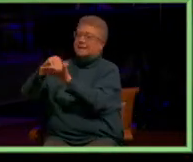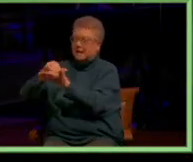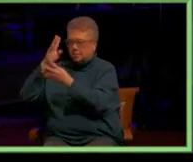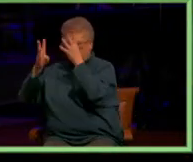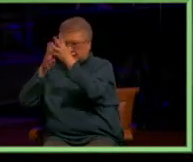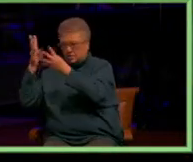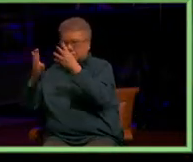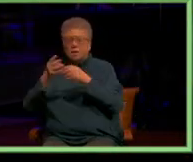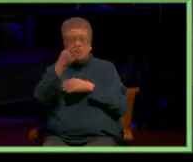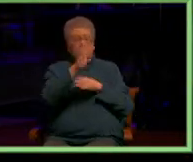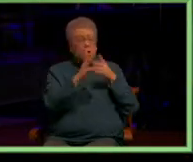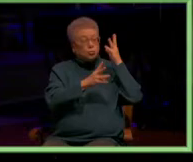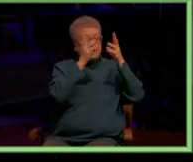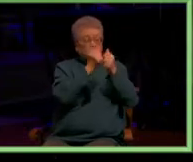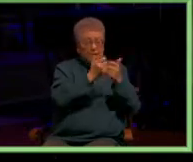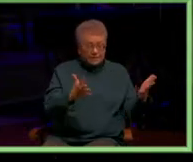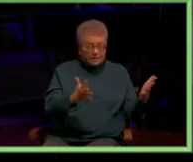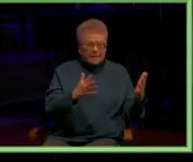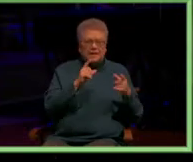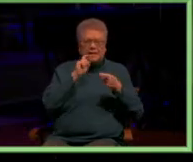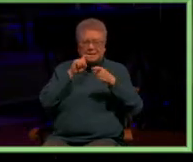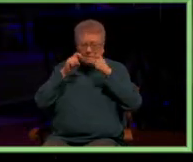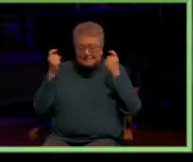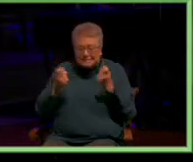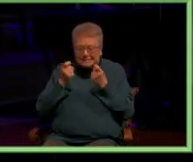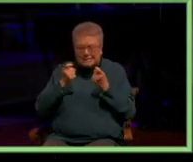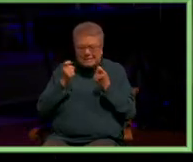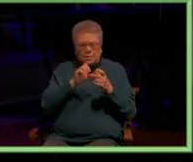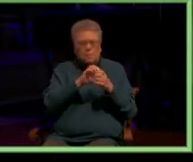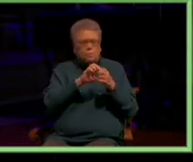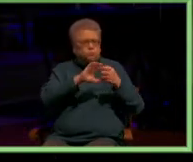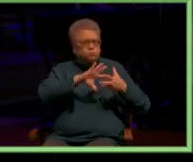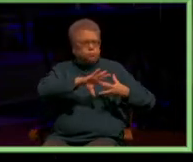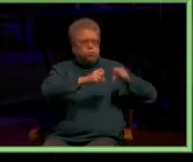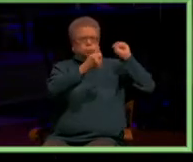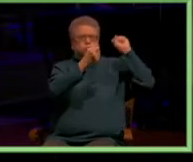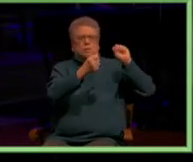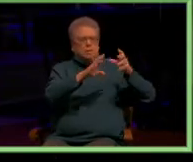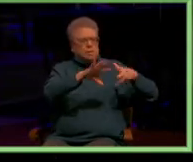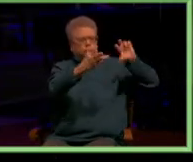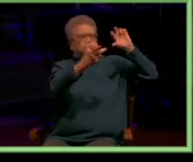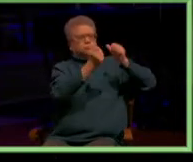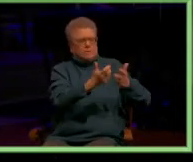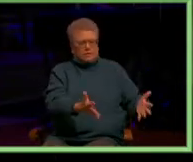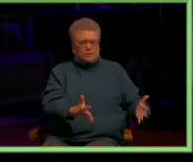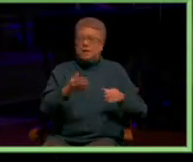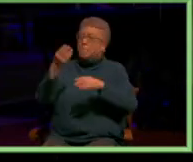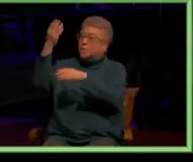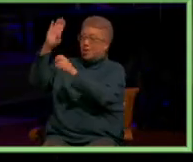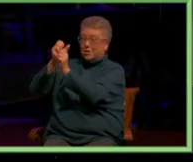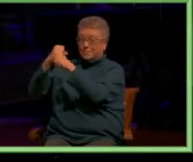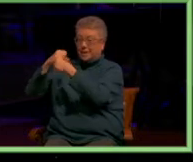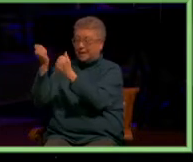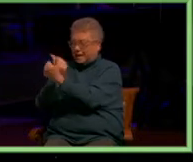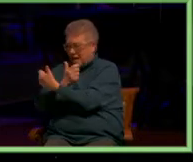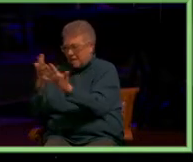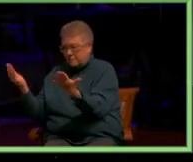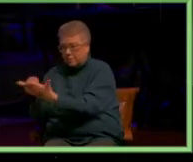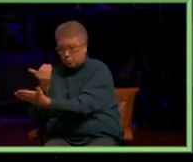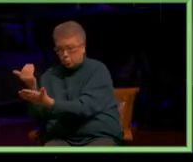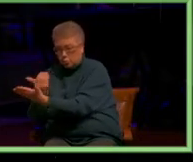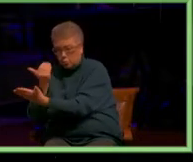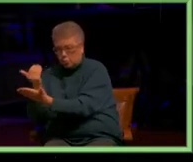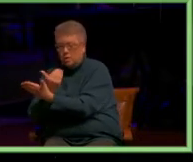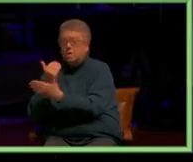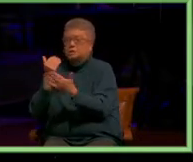all things and that sin has broken those things, and that God through Christ is recreating all things. And in this text, we find it. And so